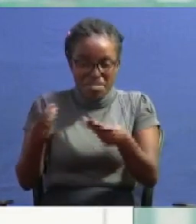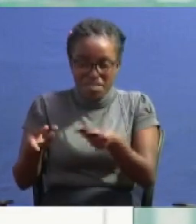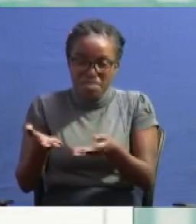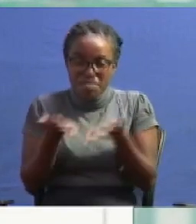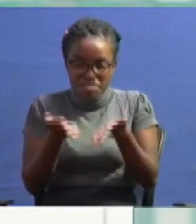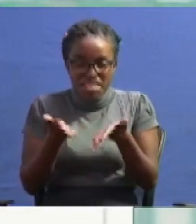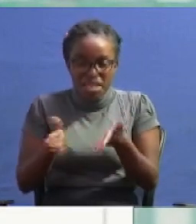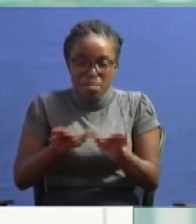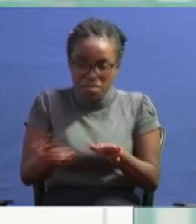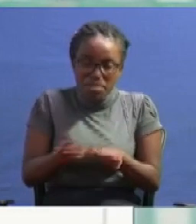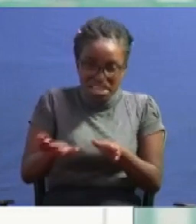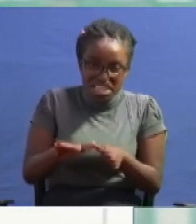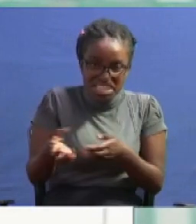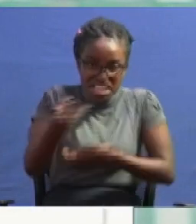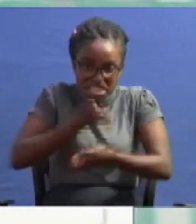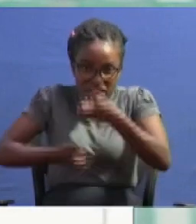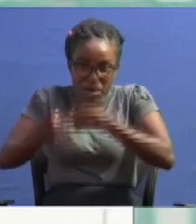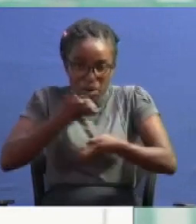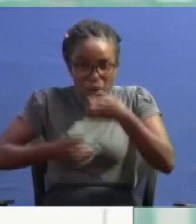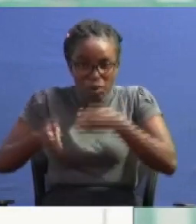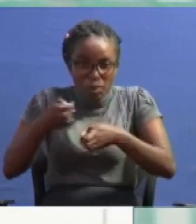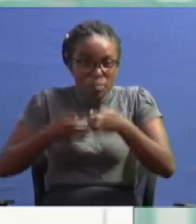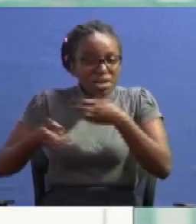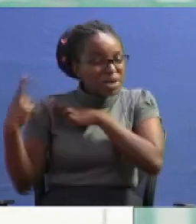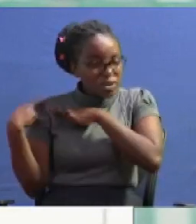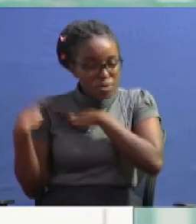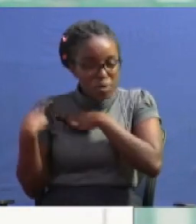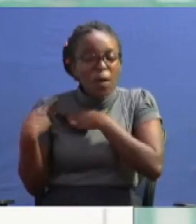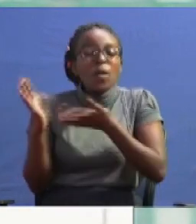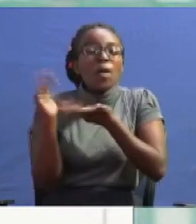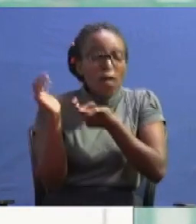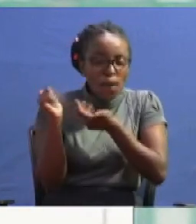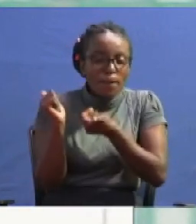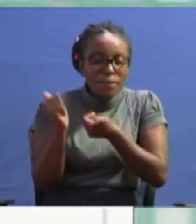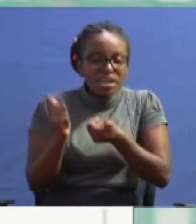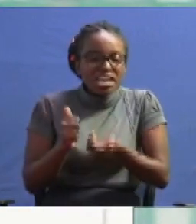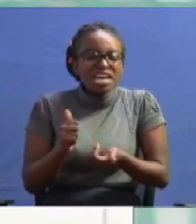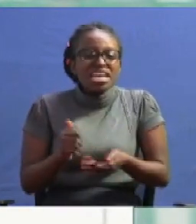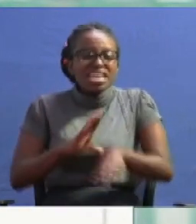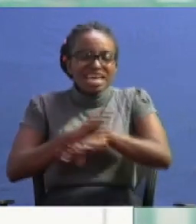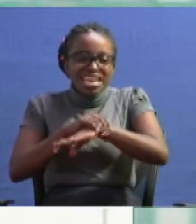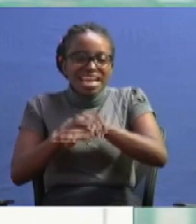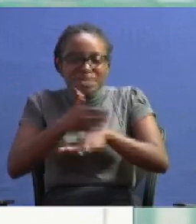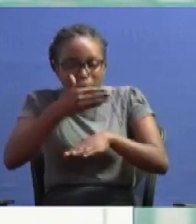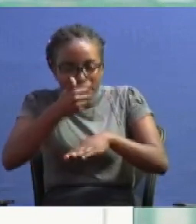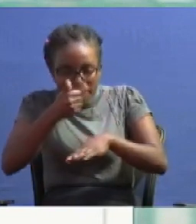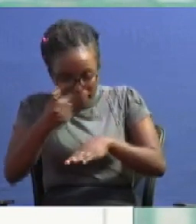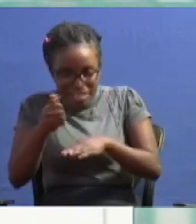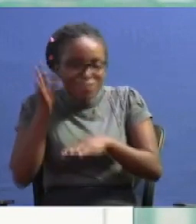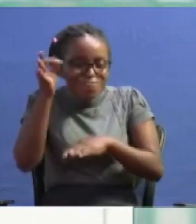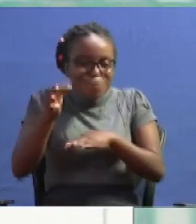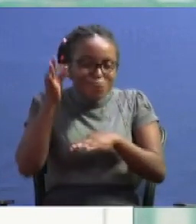that economic relationship? Hope. They sell hope of a better economic future, of better, of